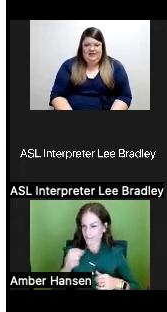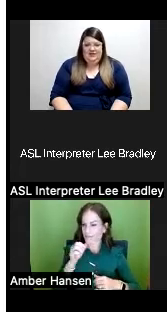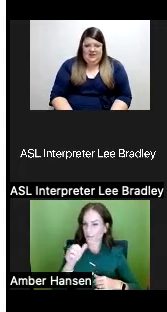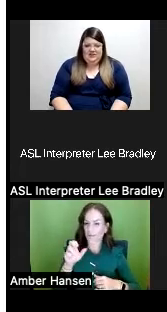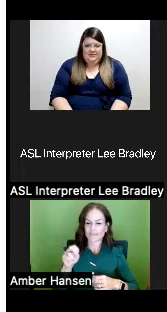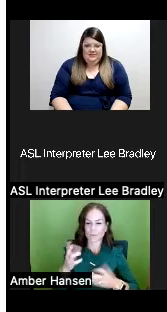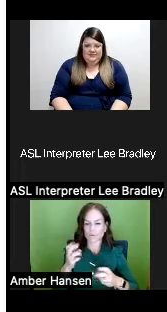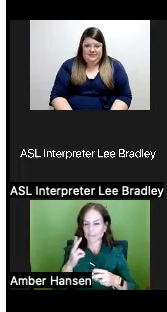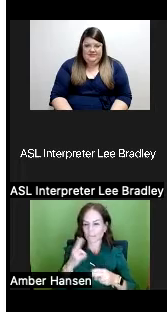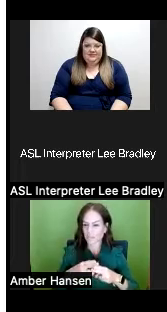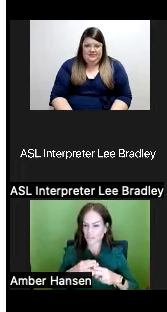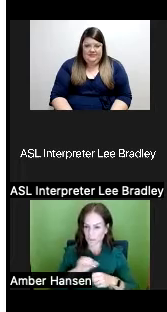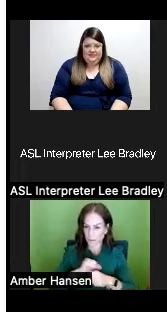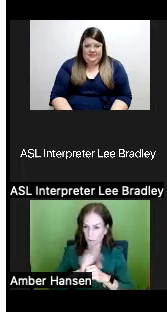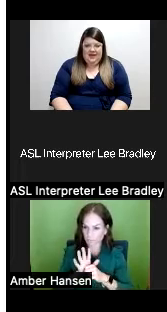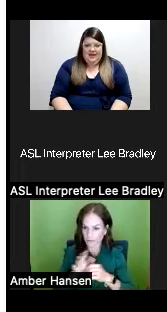lot of information.